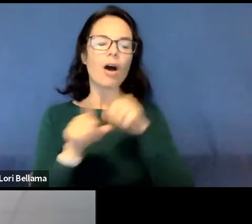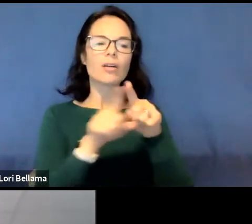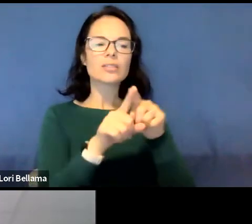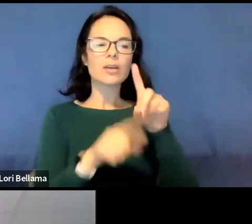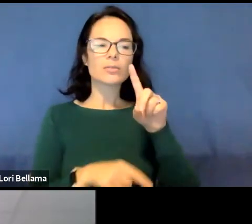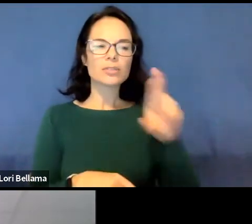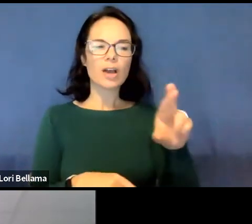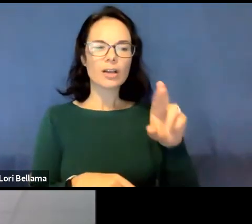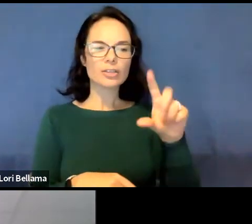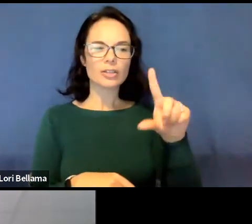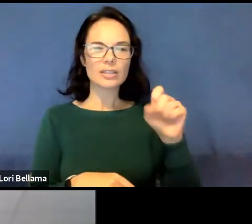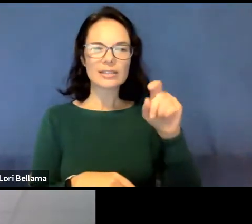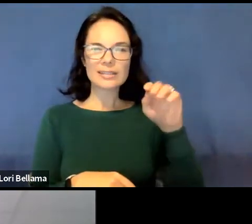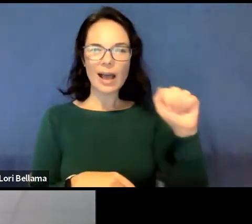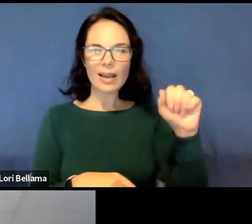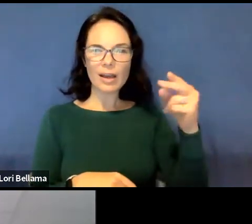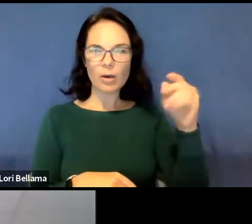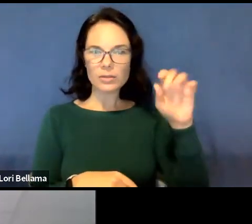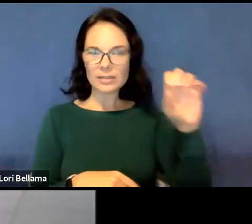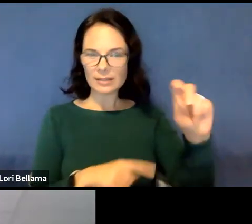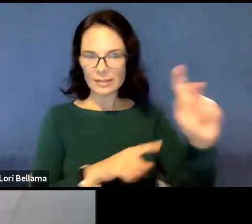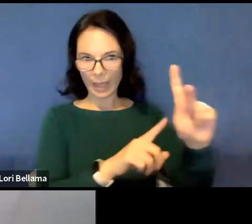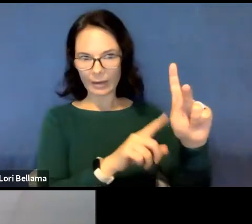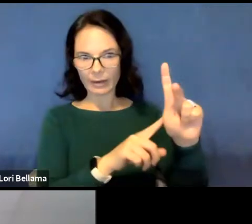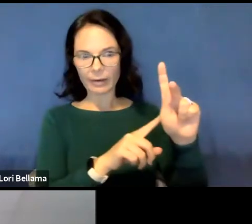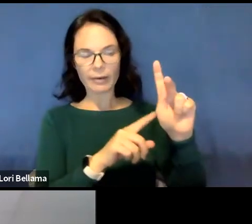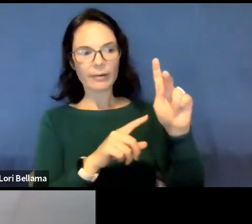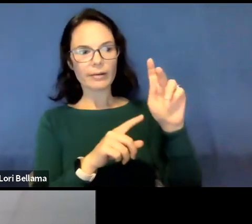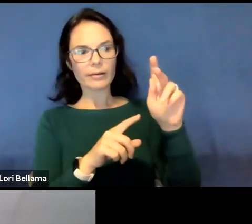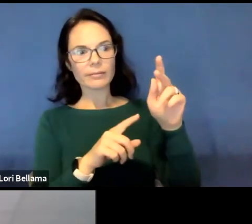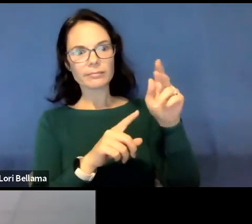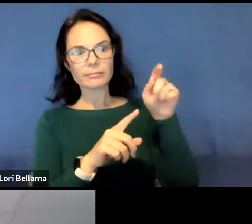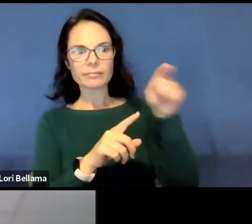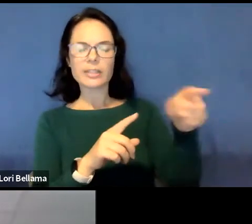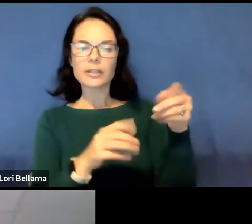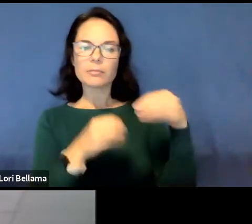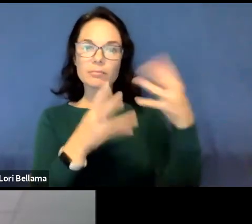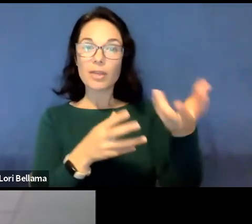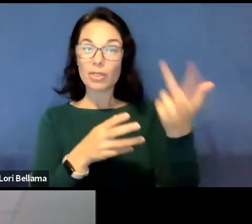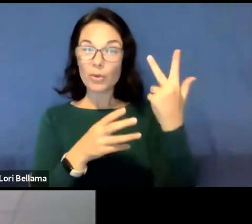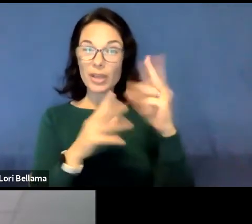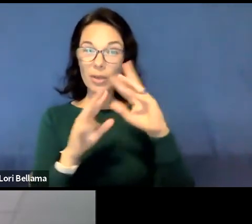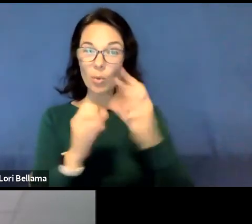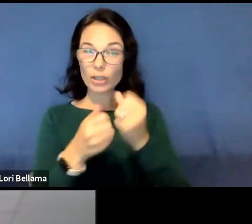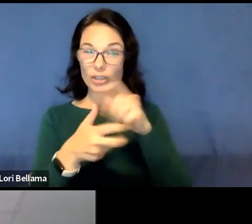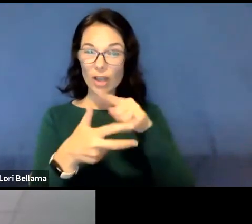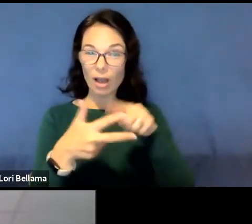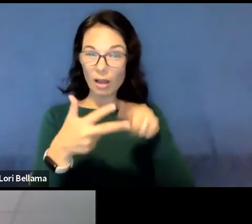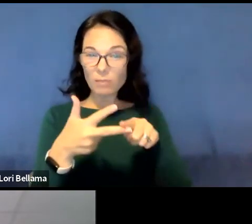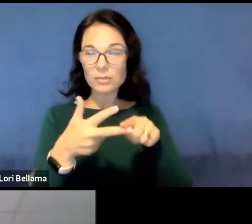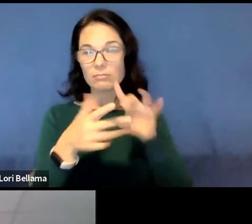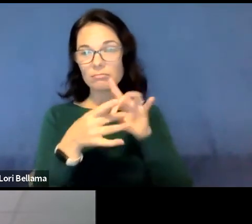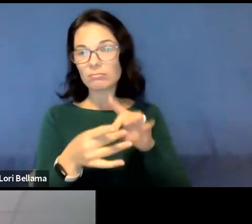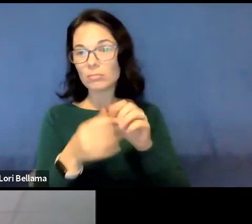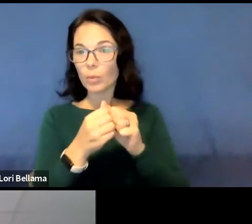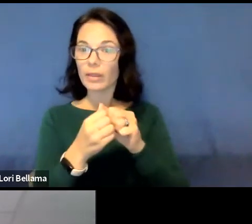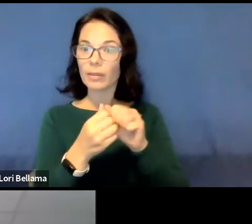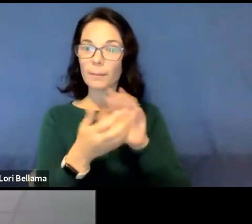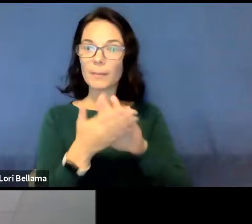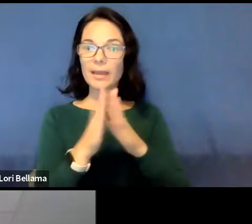gave a workshop. That workshop has been recorded. He actually did 3 workshops related to becoming